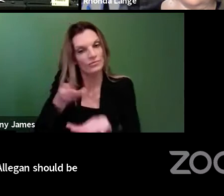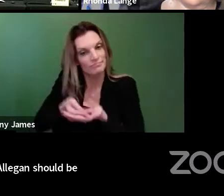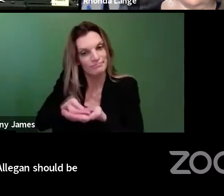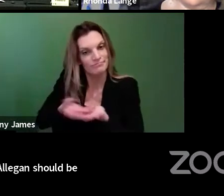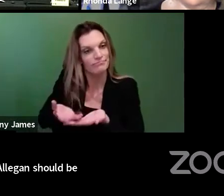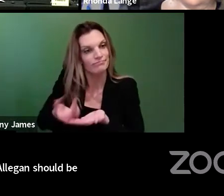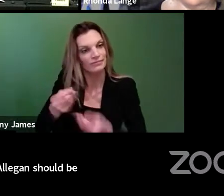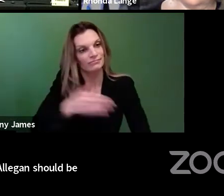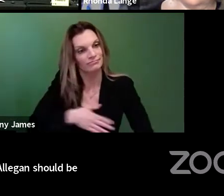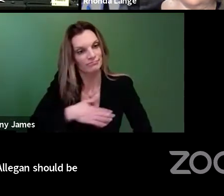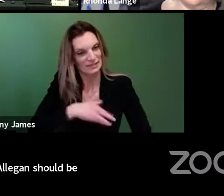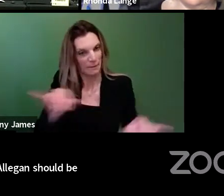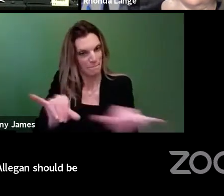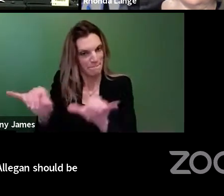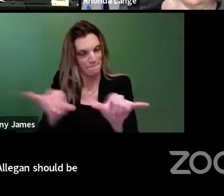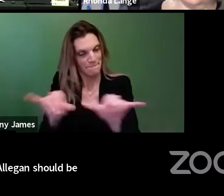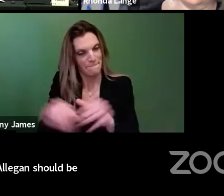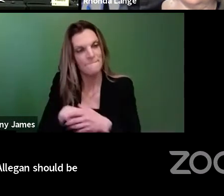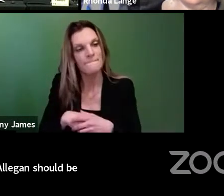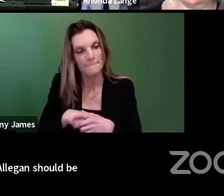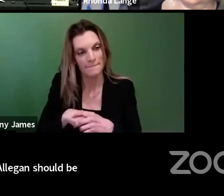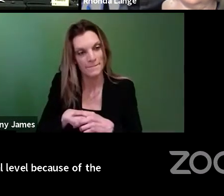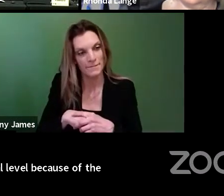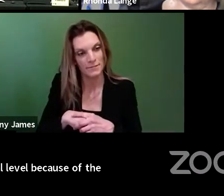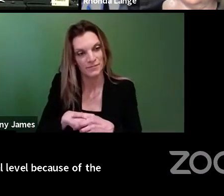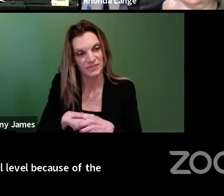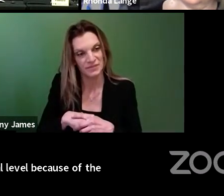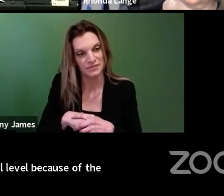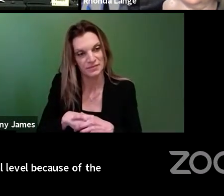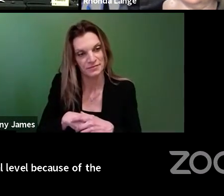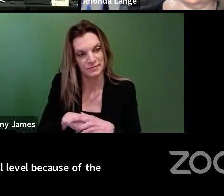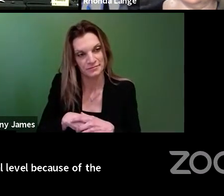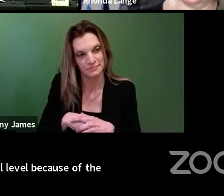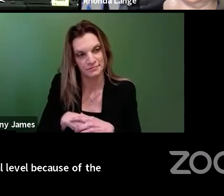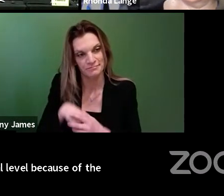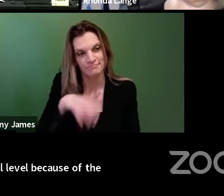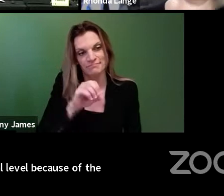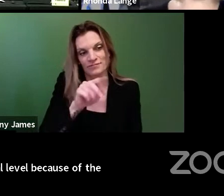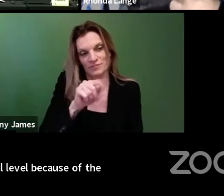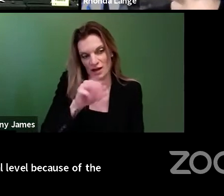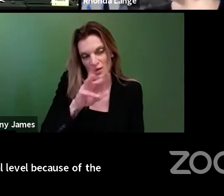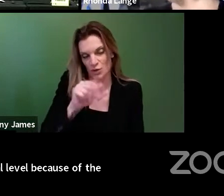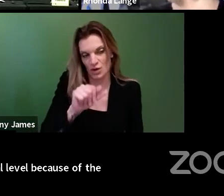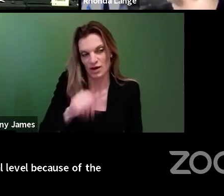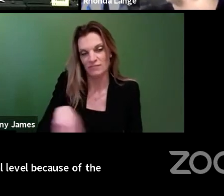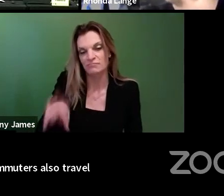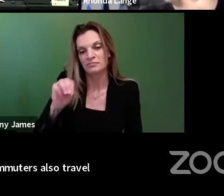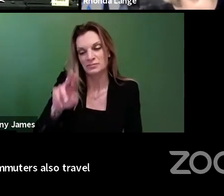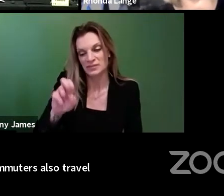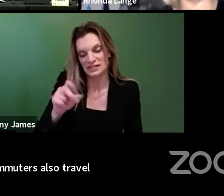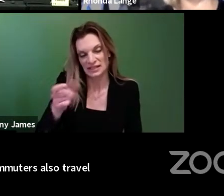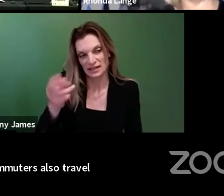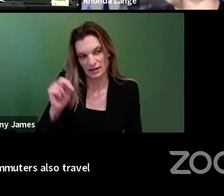regional ties. Commuters also travel between Ottawa and Muskegon County, so it is practical